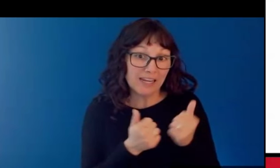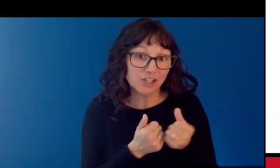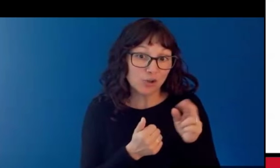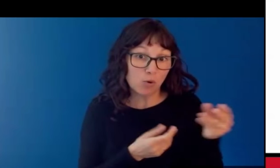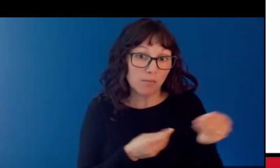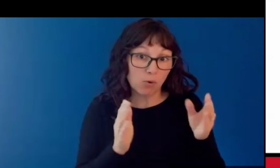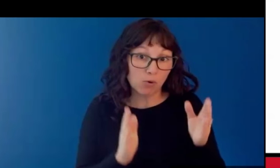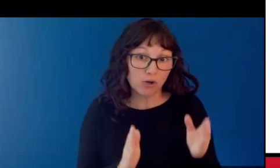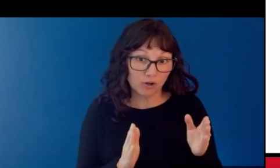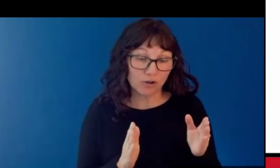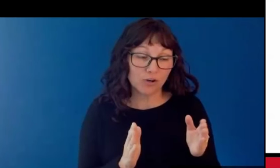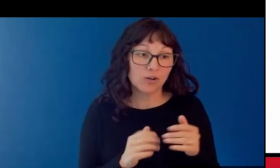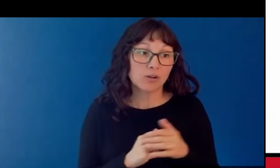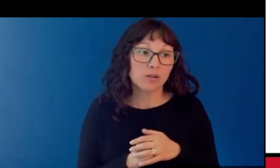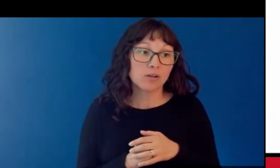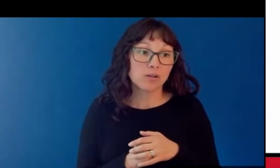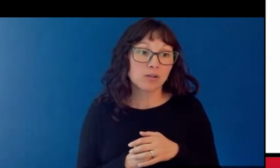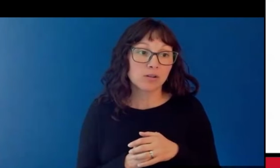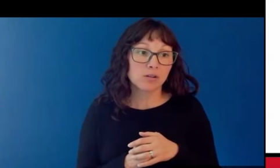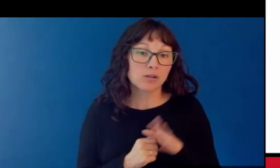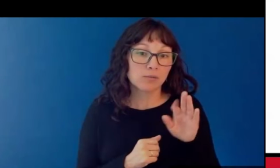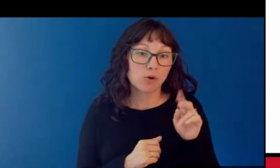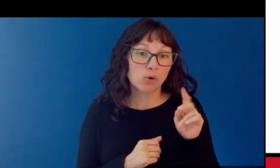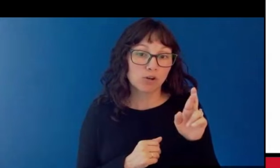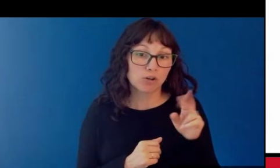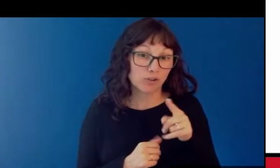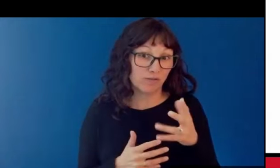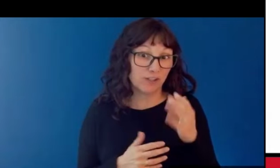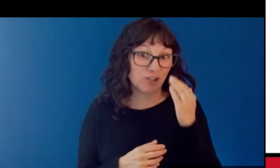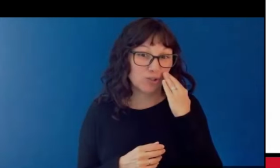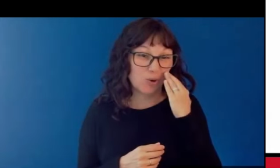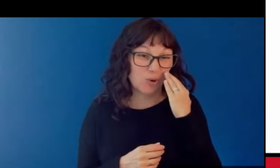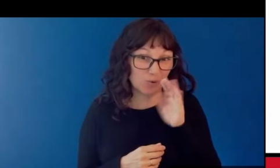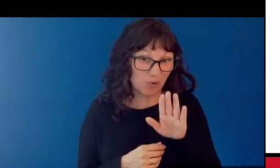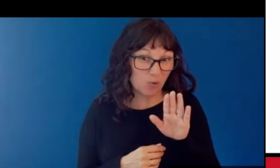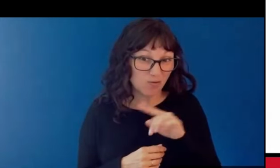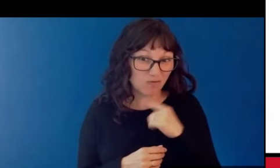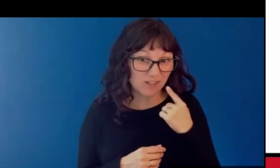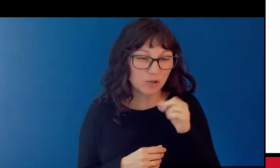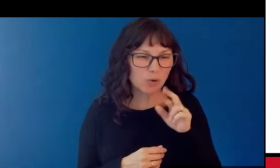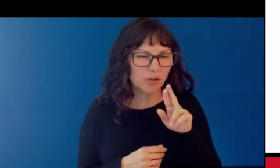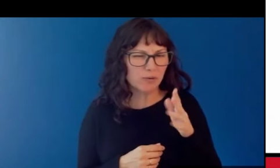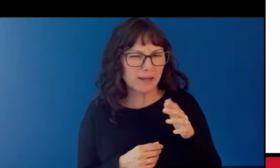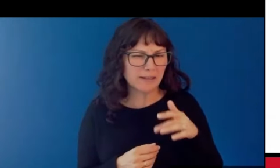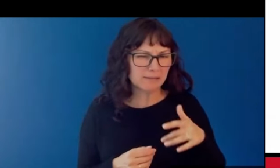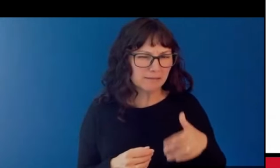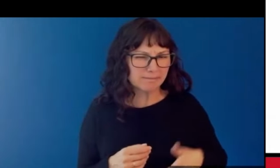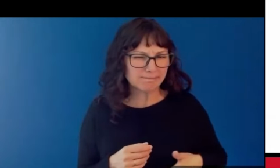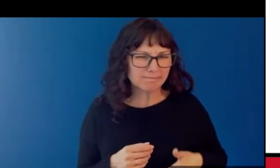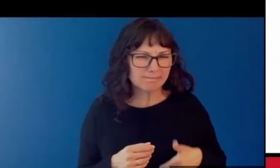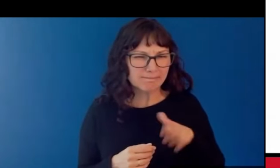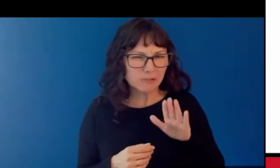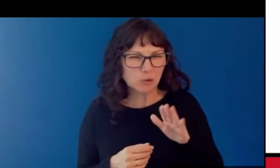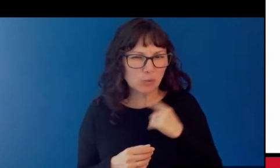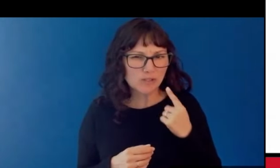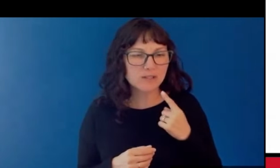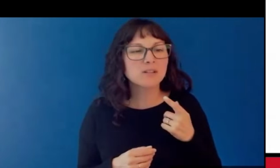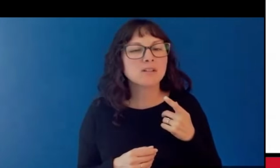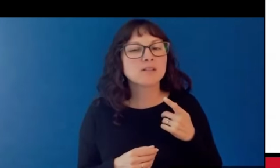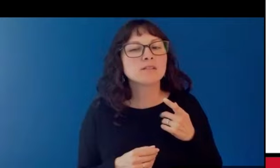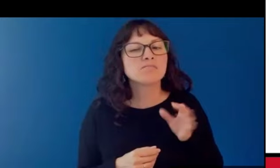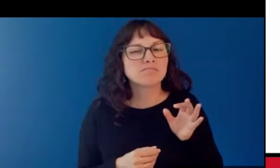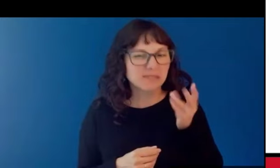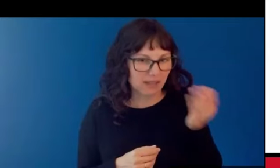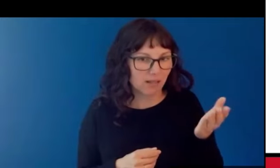broker and you know the flood risk or you have a sense of the flood risk of your property, no matter what, bring it up if they don't bring it